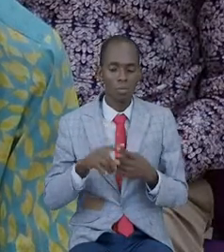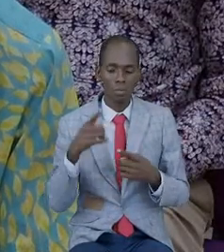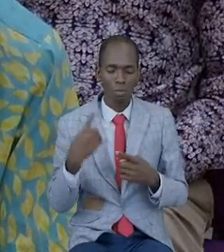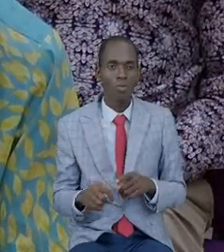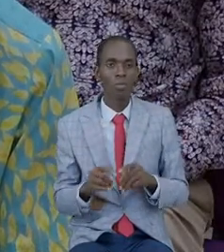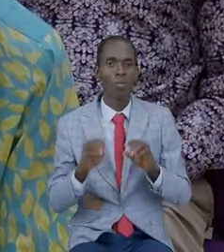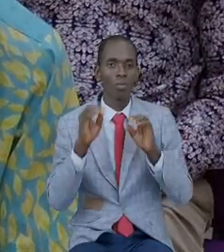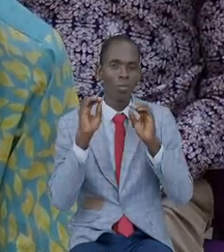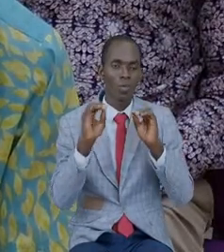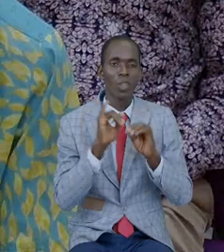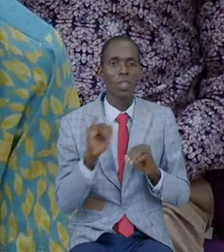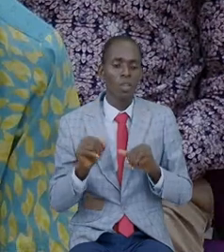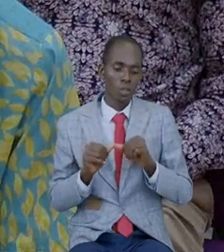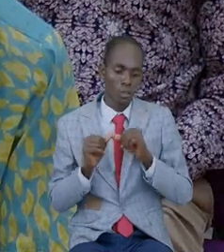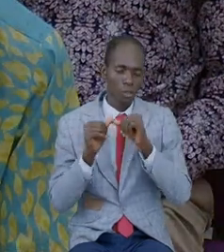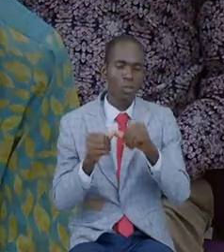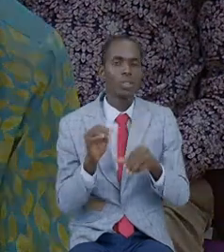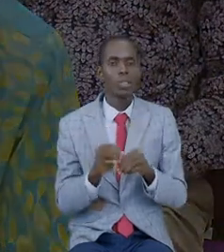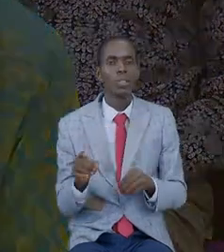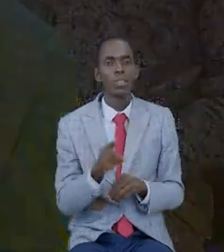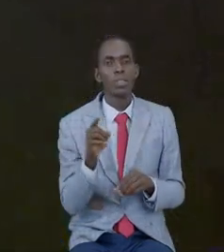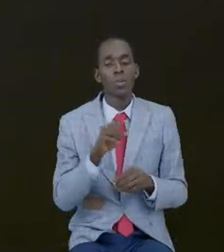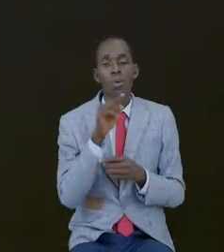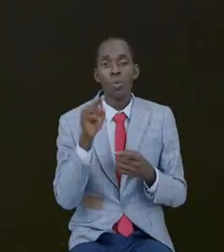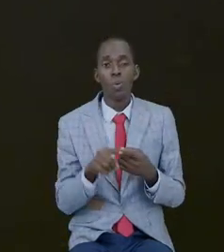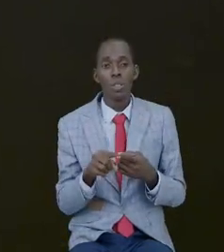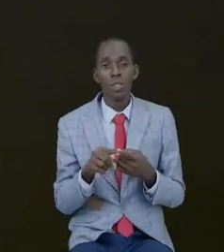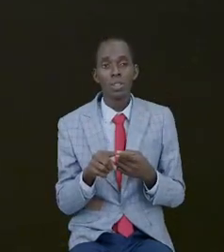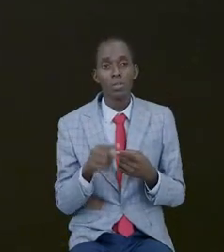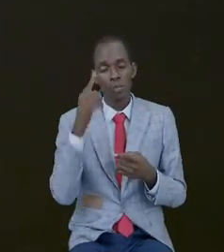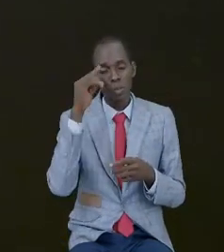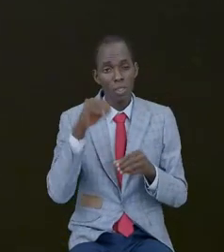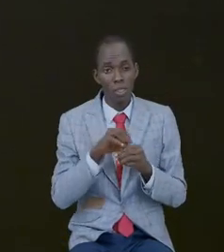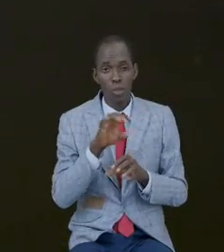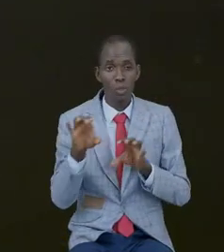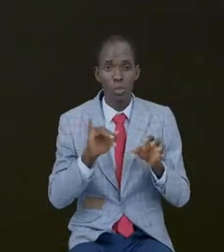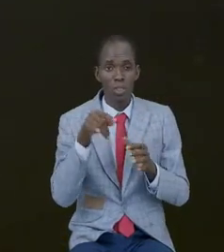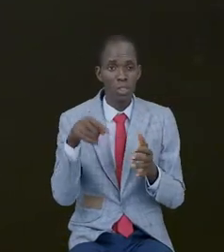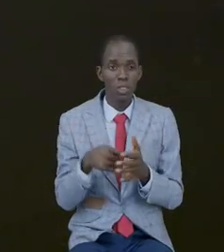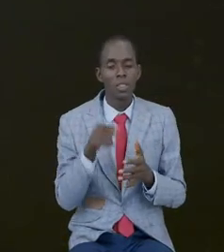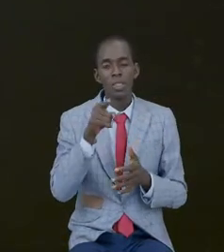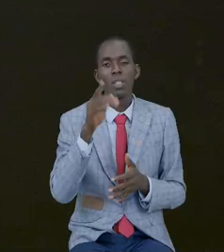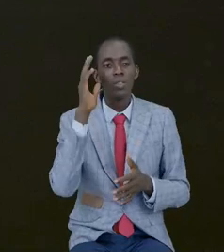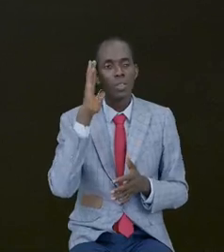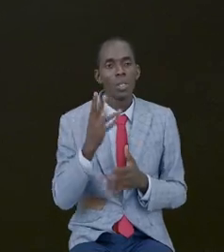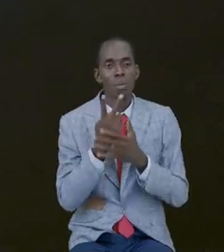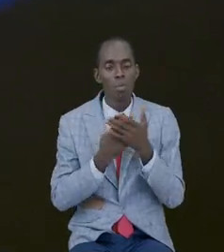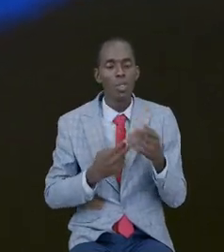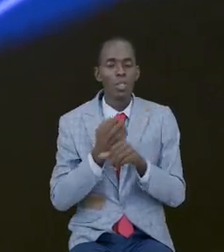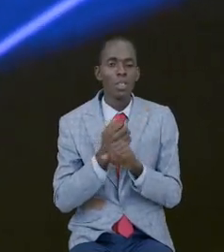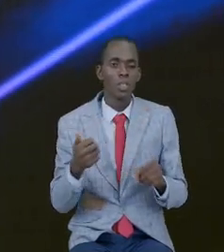continue in them for in doing this thou shall save